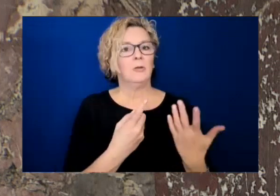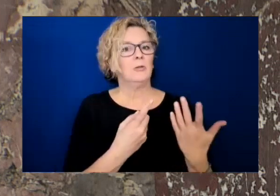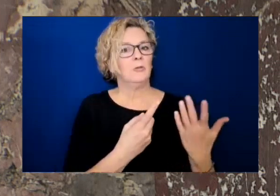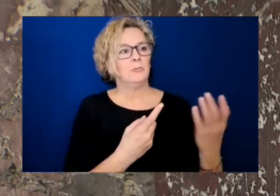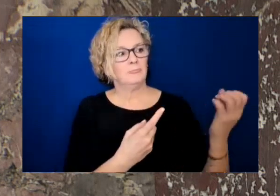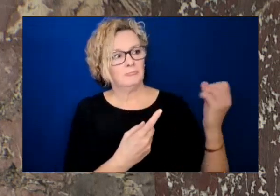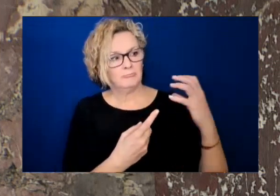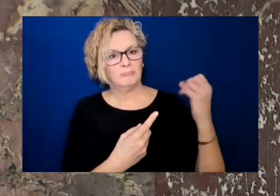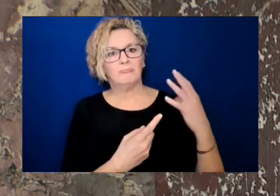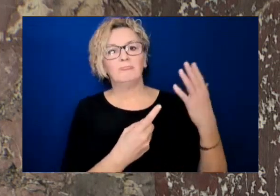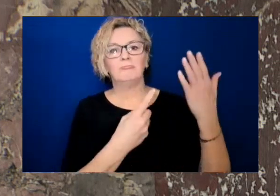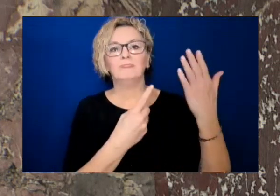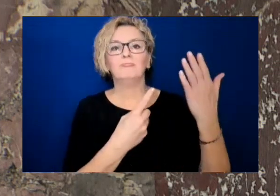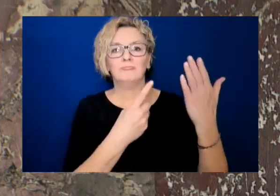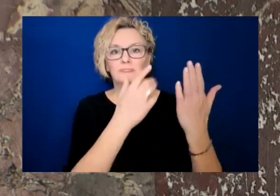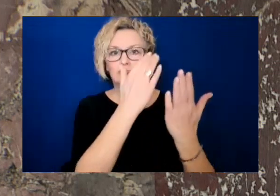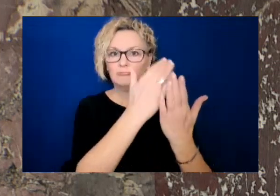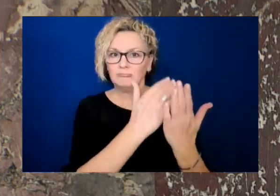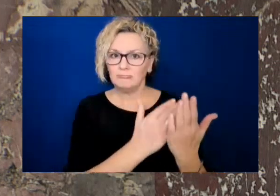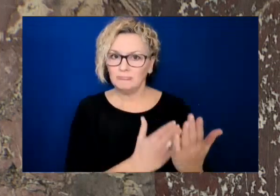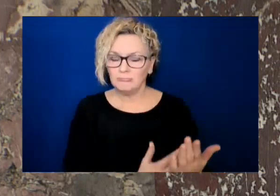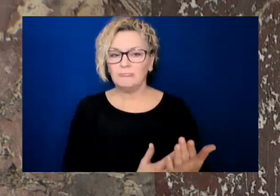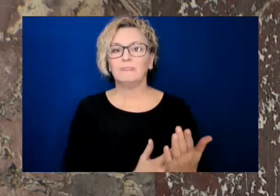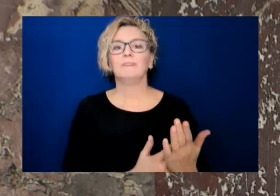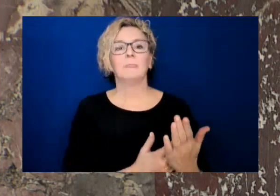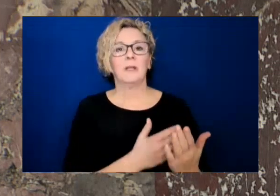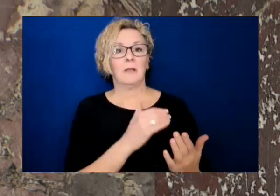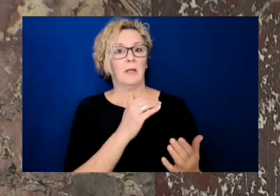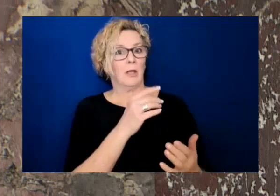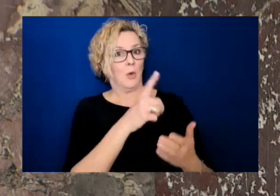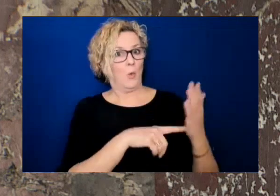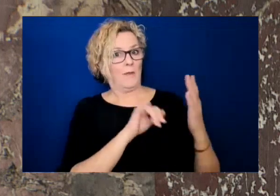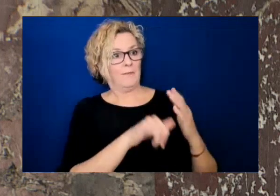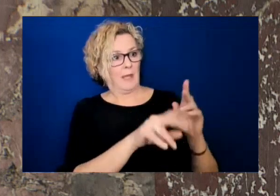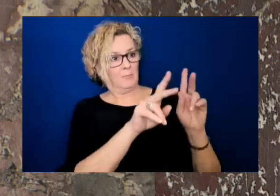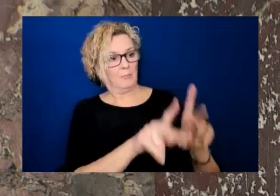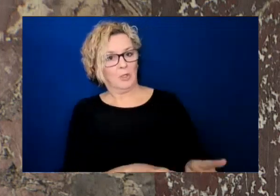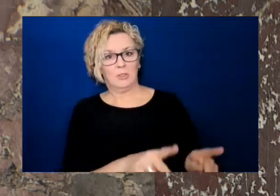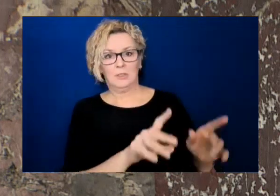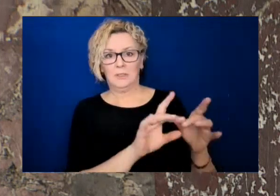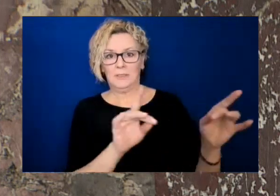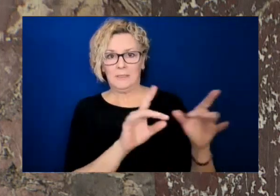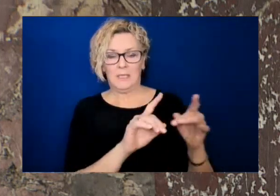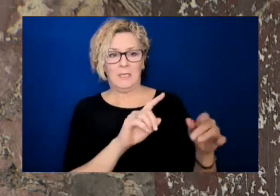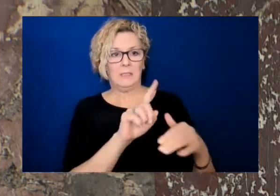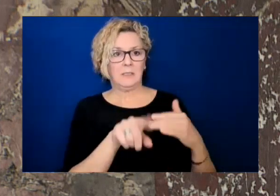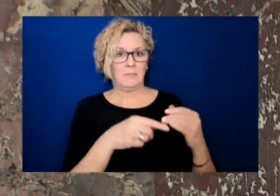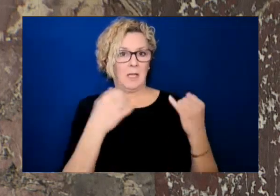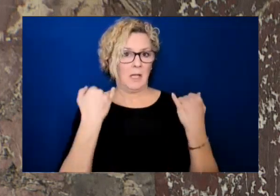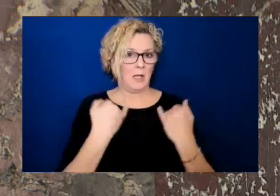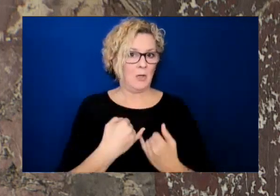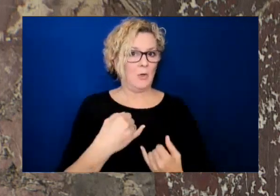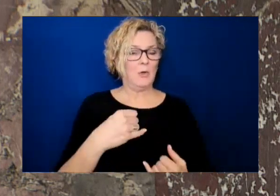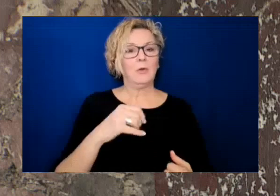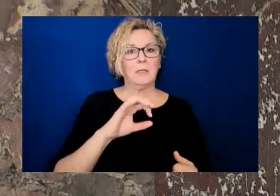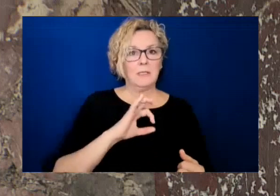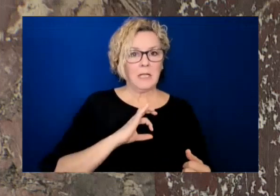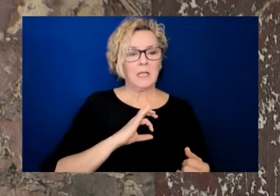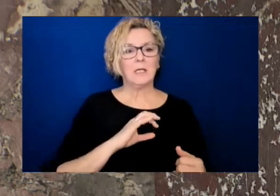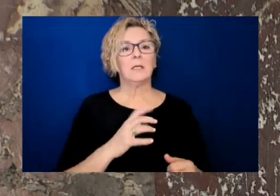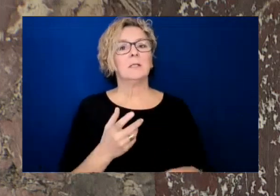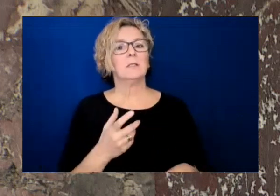encourage this person to bring forward their complaint. That's not systemic anti-Semitism. That's